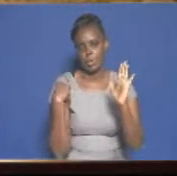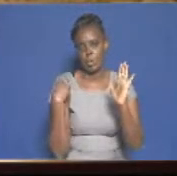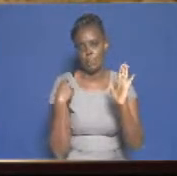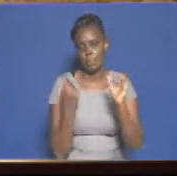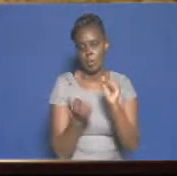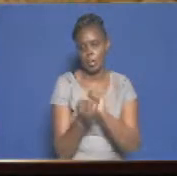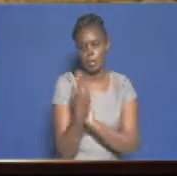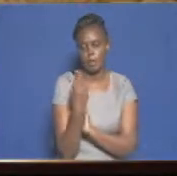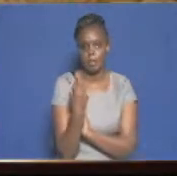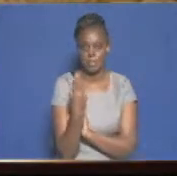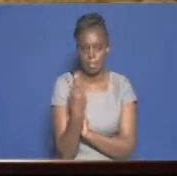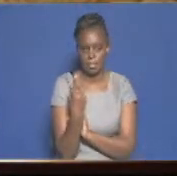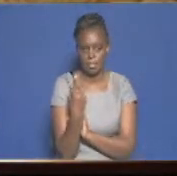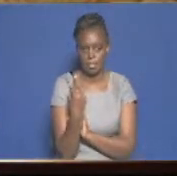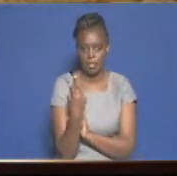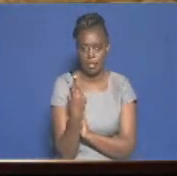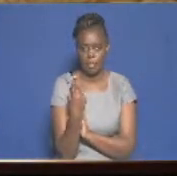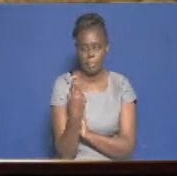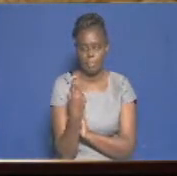11.